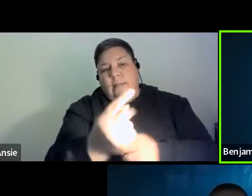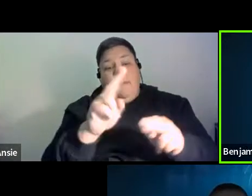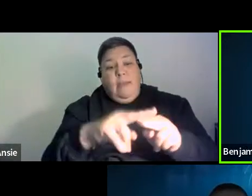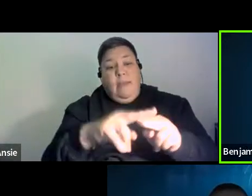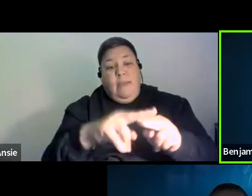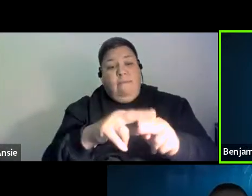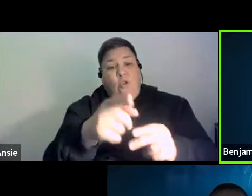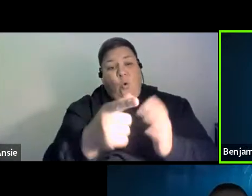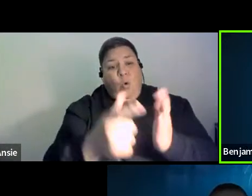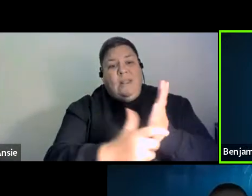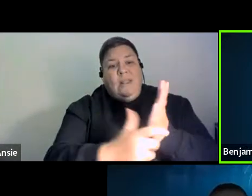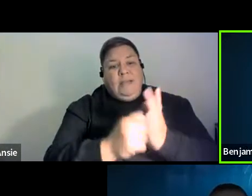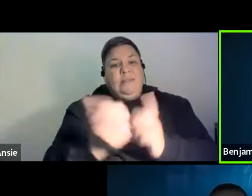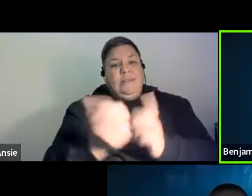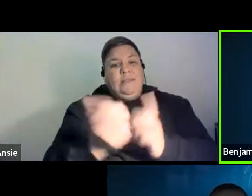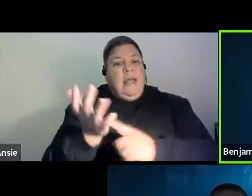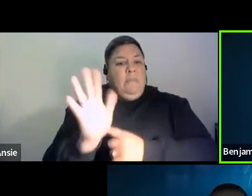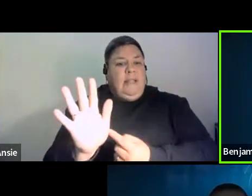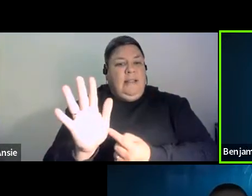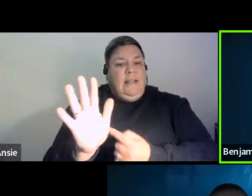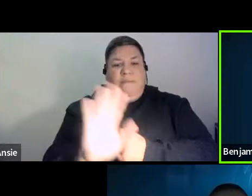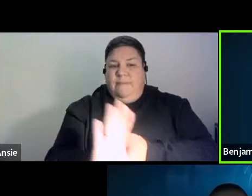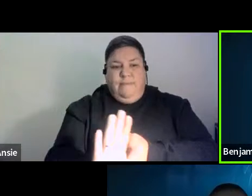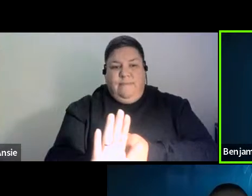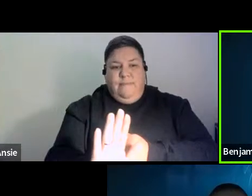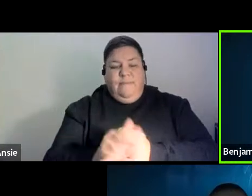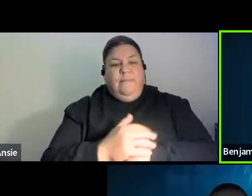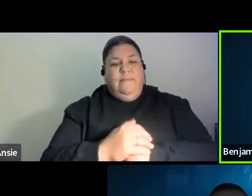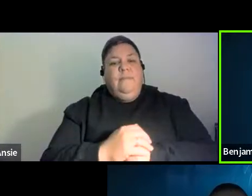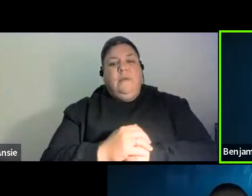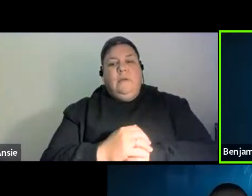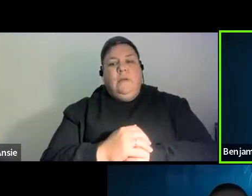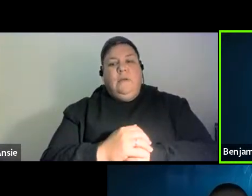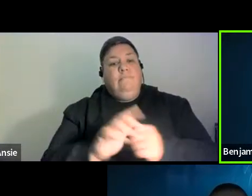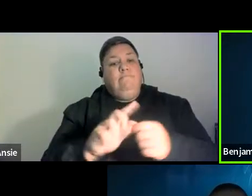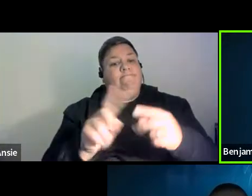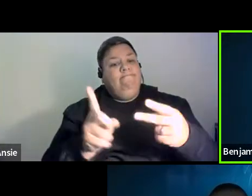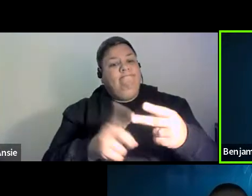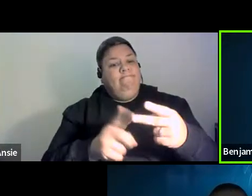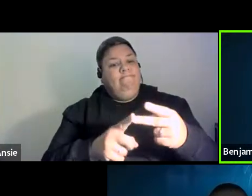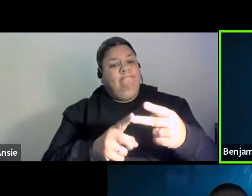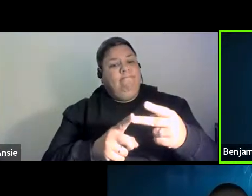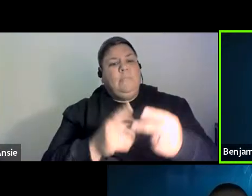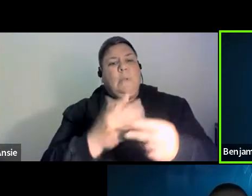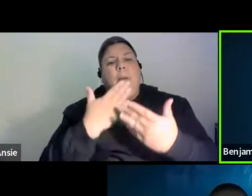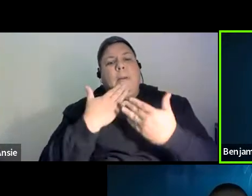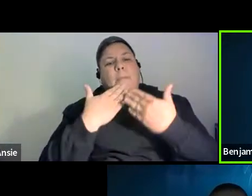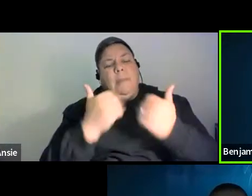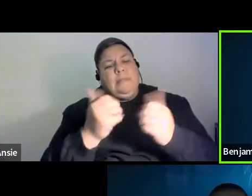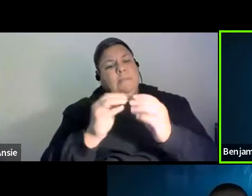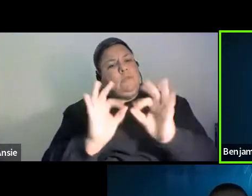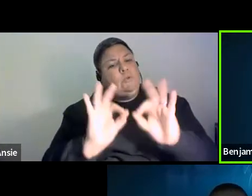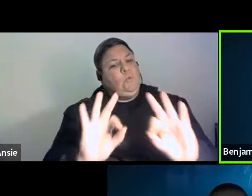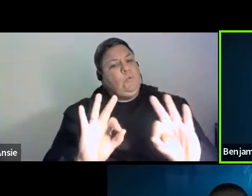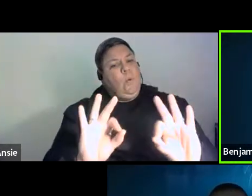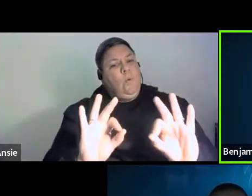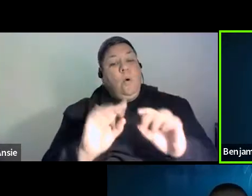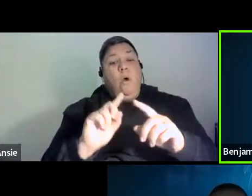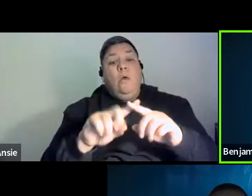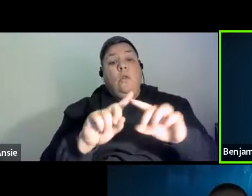practitioner, as the registered representative. Secondly, please ensure that all